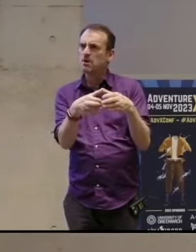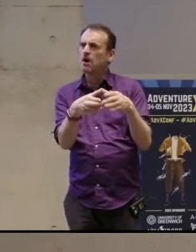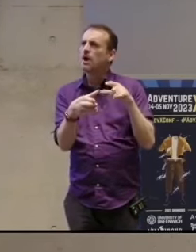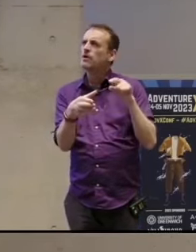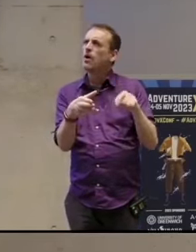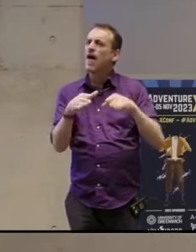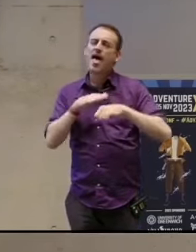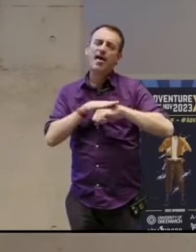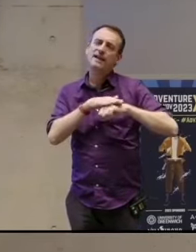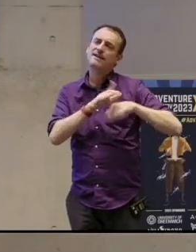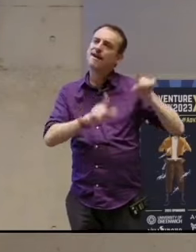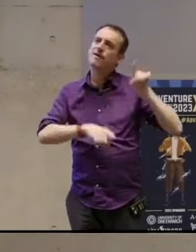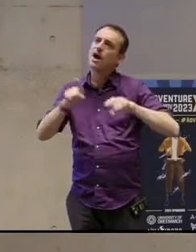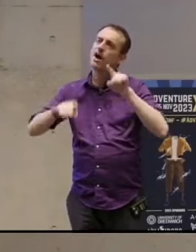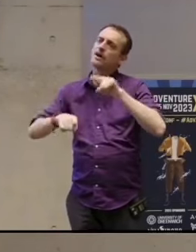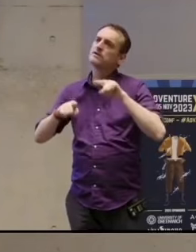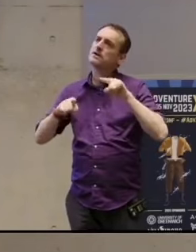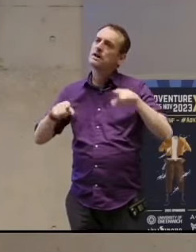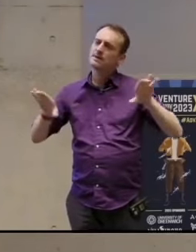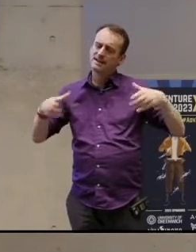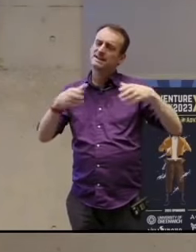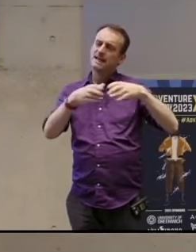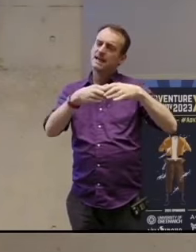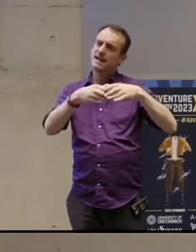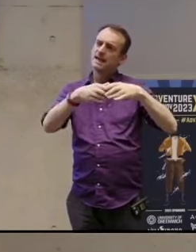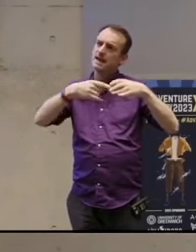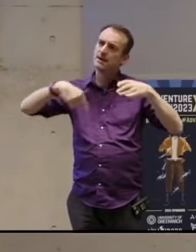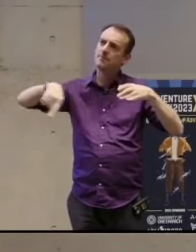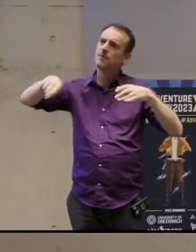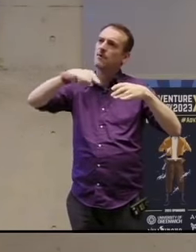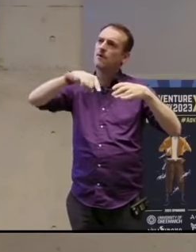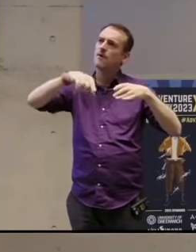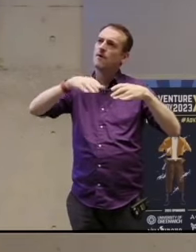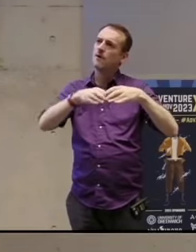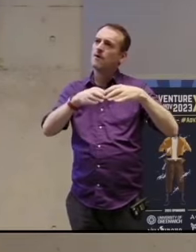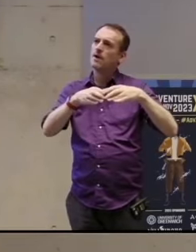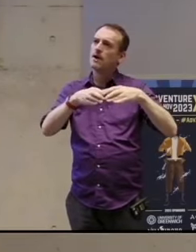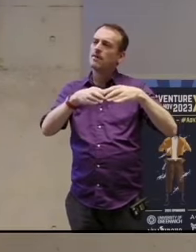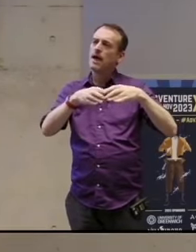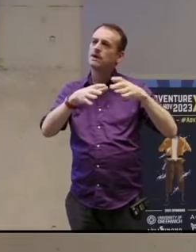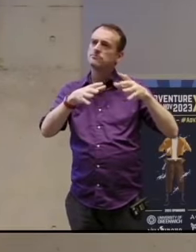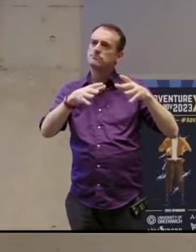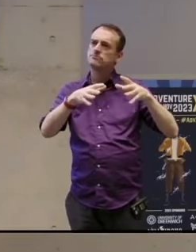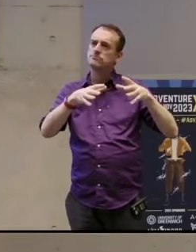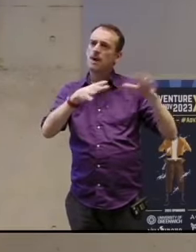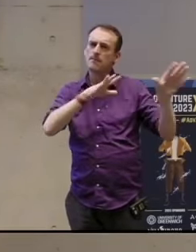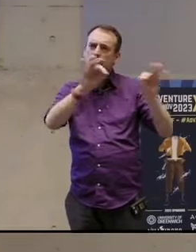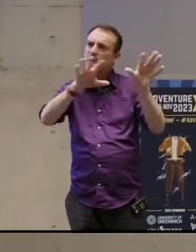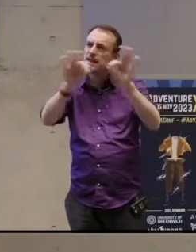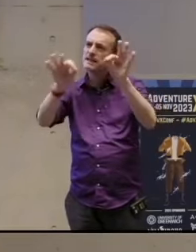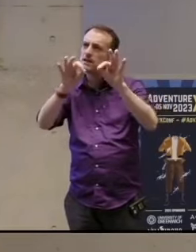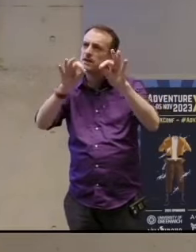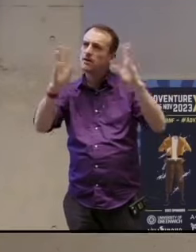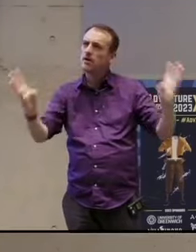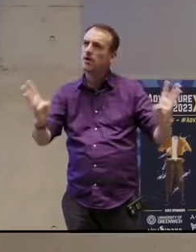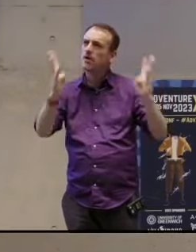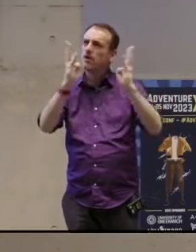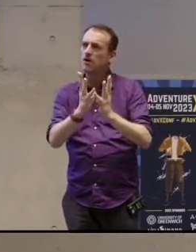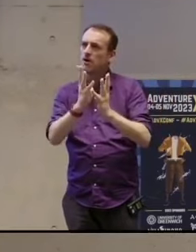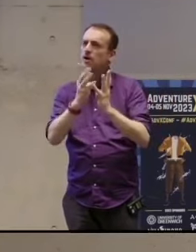diverse, they've all been, I guess they were kind of handpicked, you know, to have that